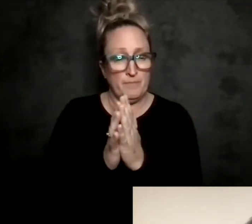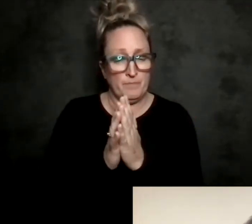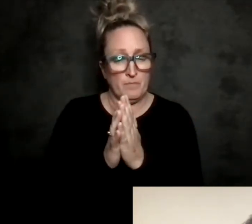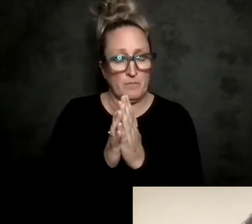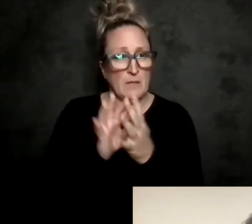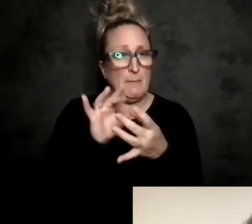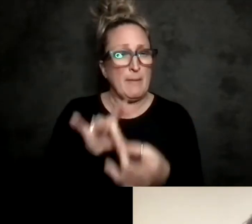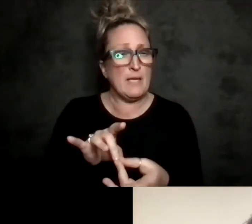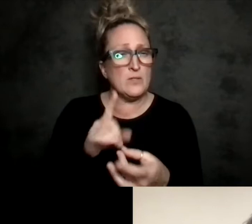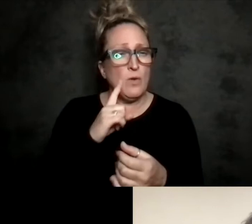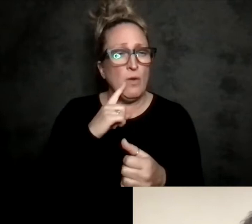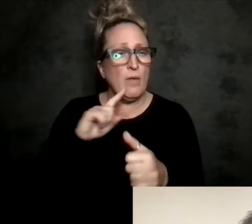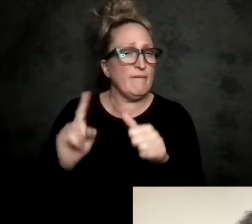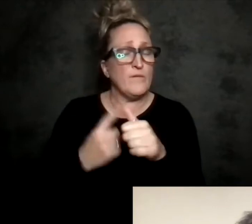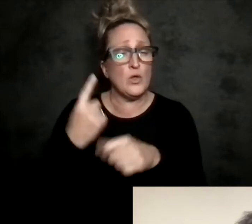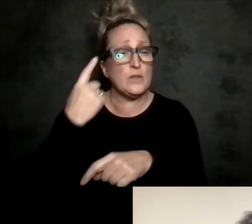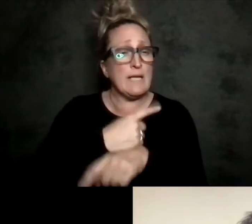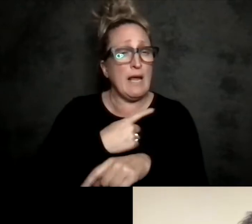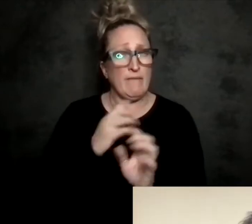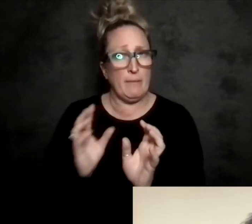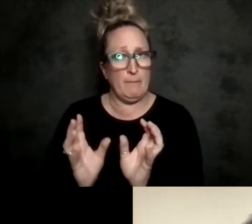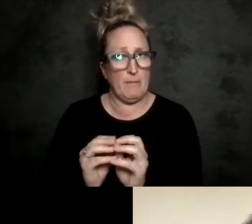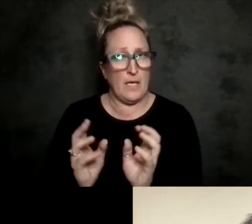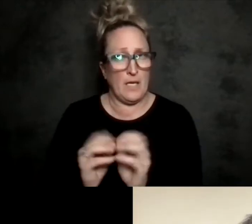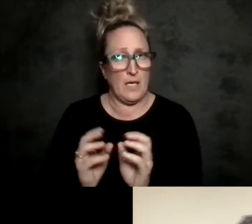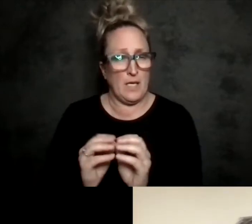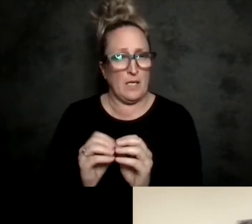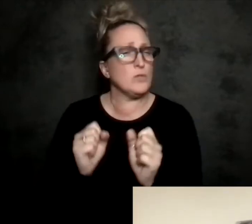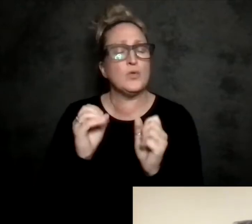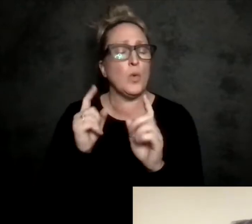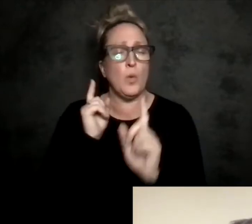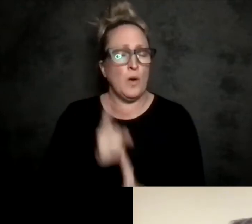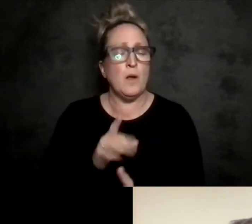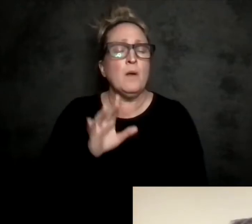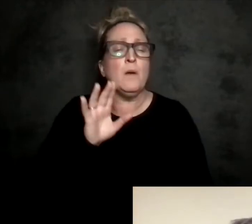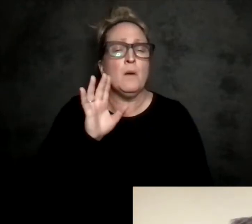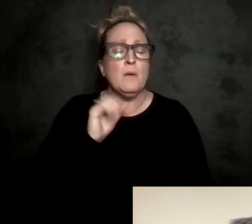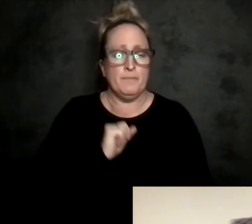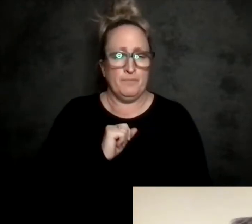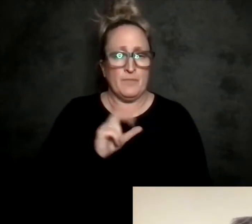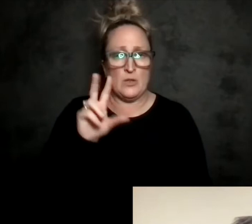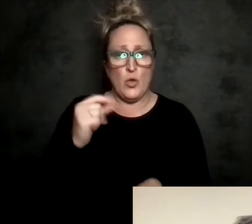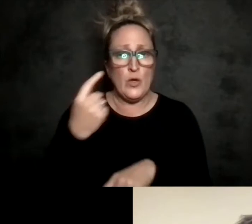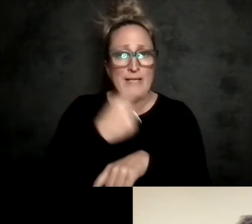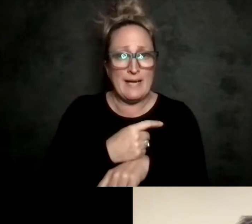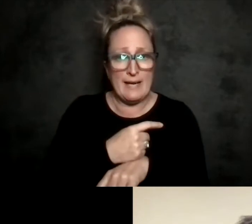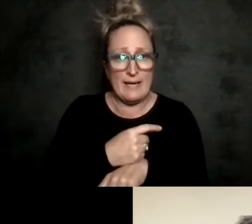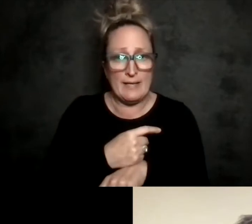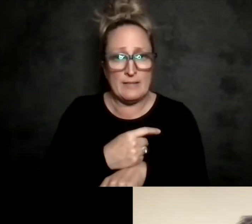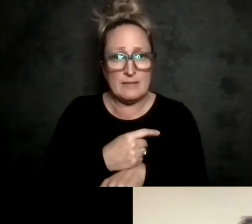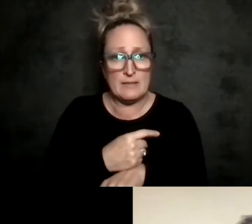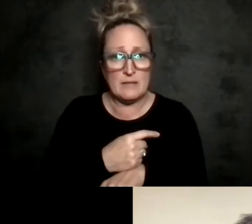based off the first day of the meetings. So basically it is 30 days